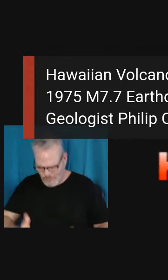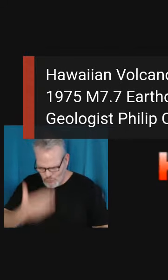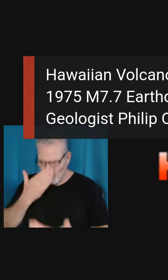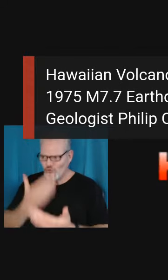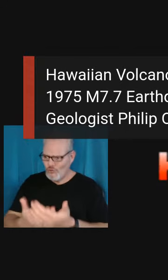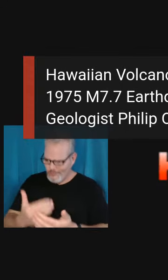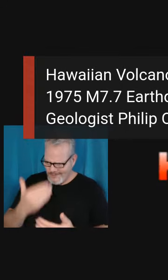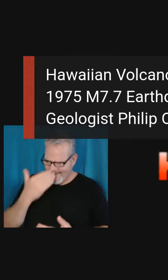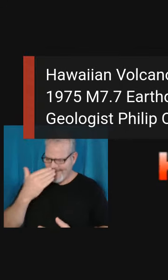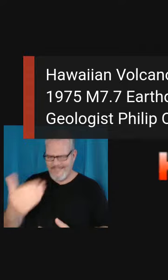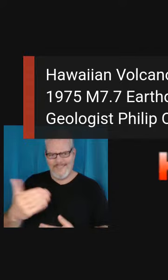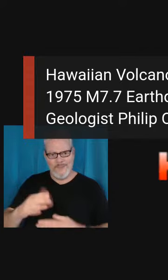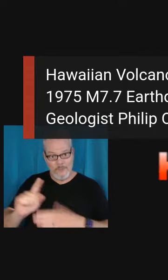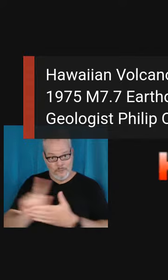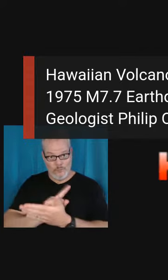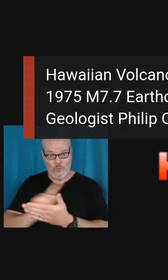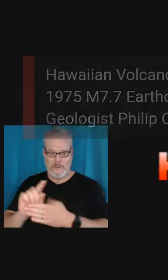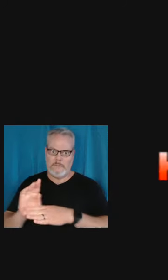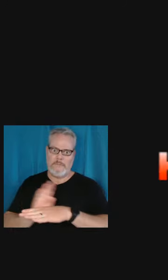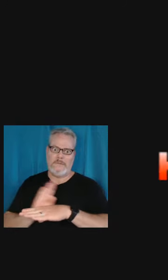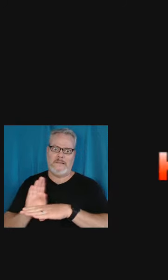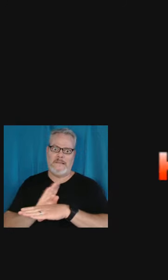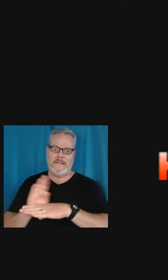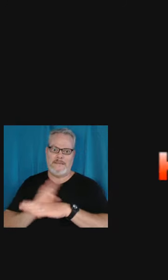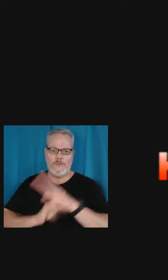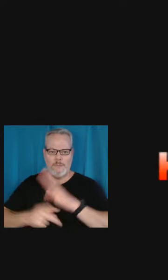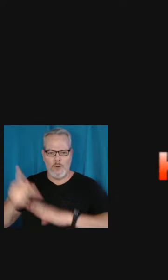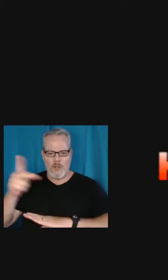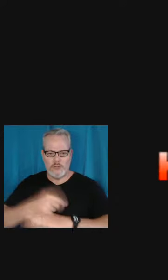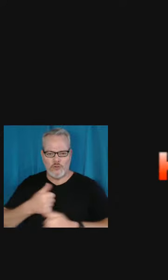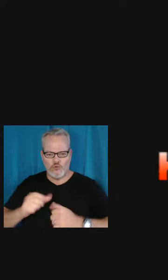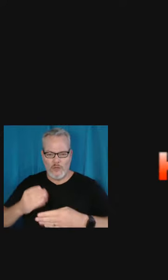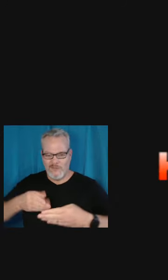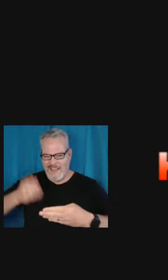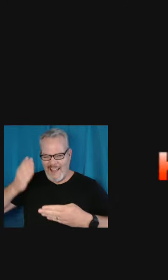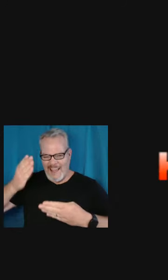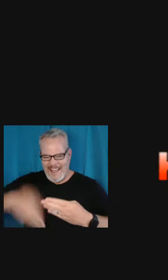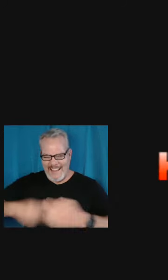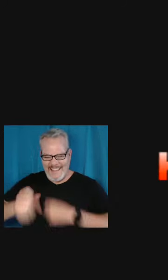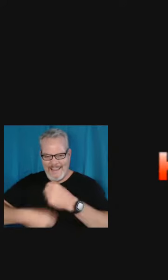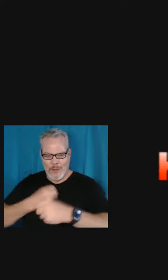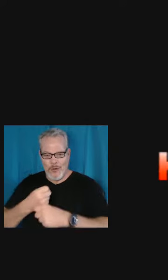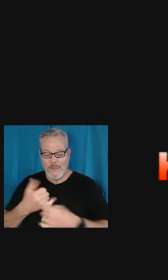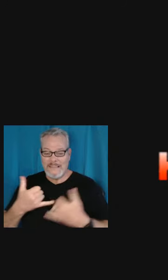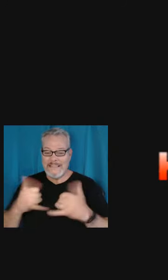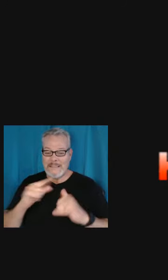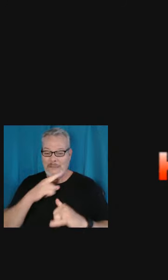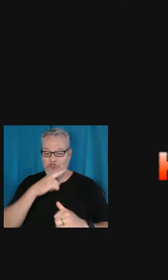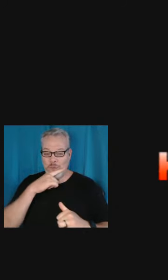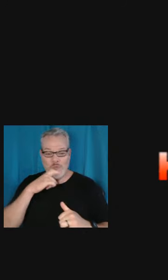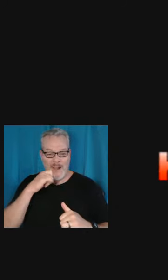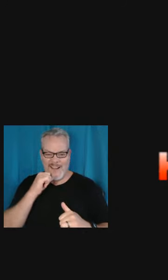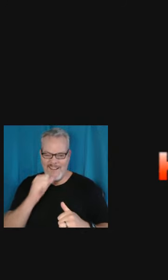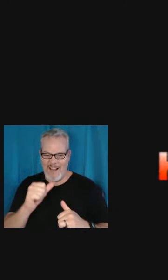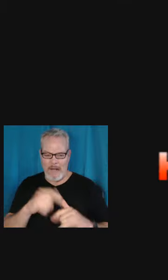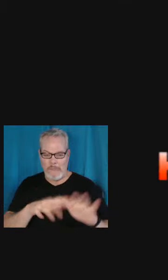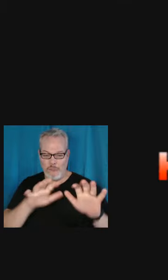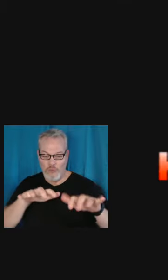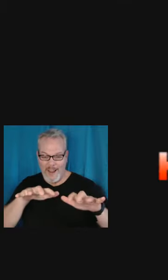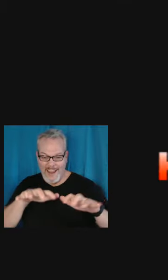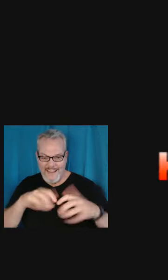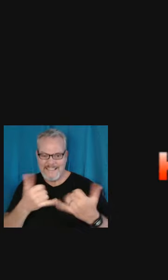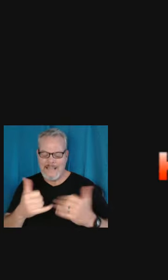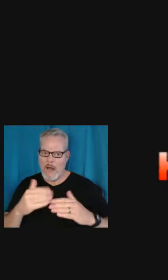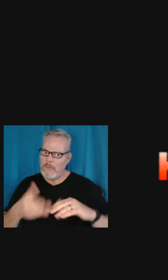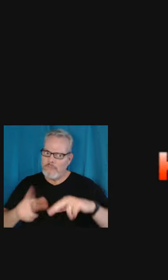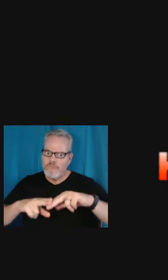been busy with some projects and trying to wrap the year out and try and stay dry in the meantime down here in Lower Puna. It's now picking up with the rain. I